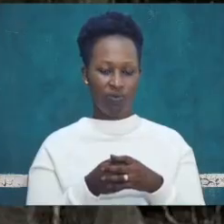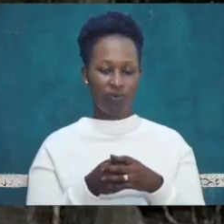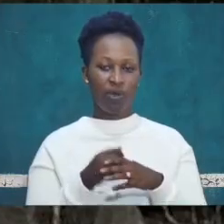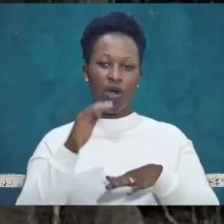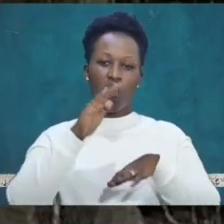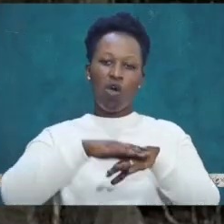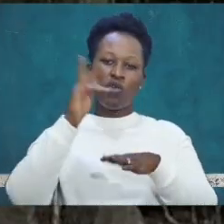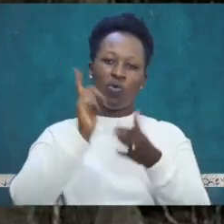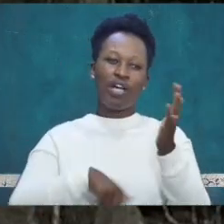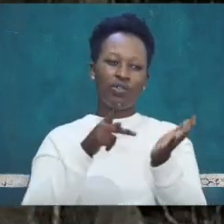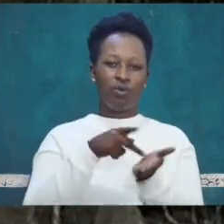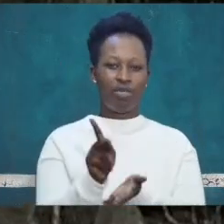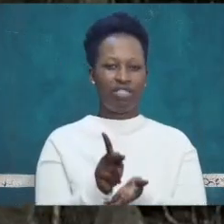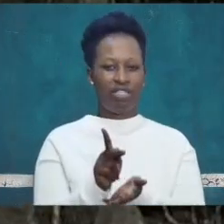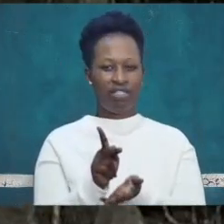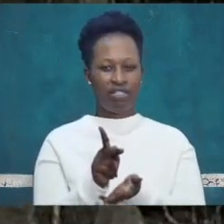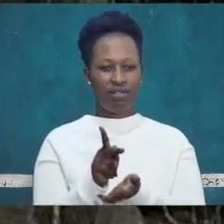on what to purchase,